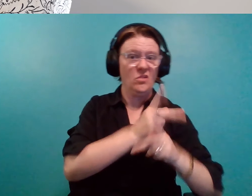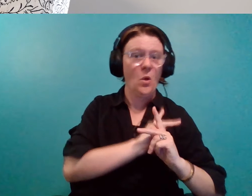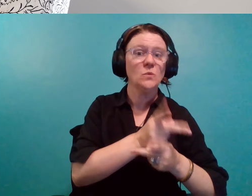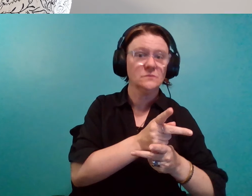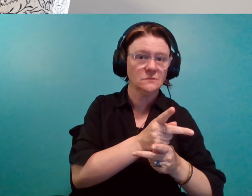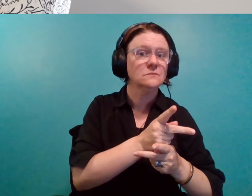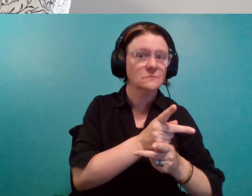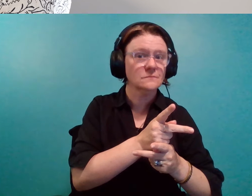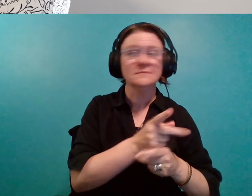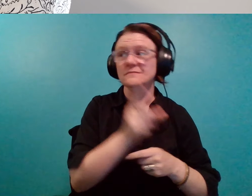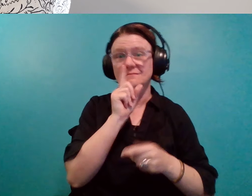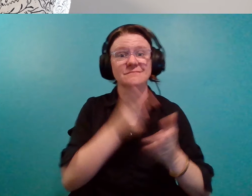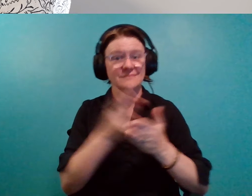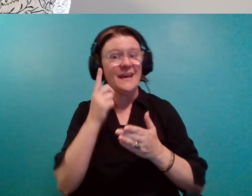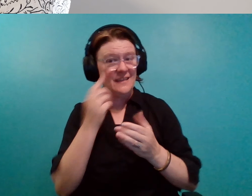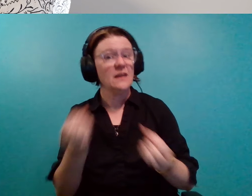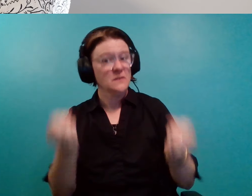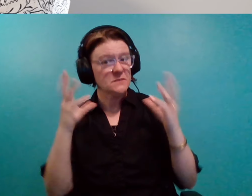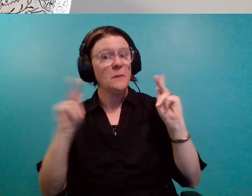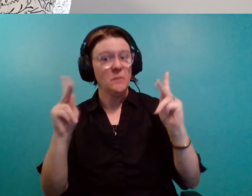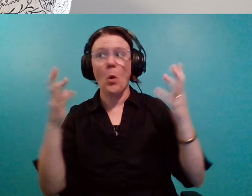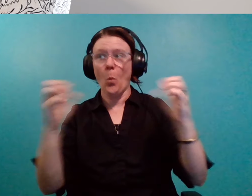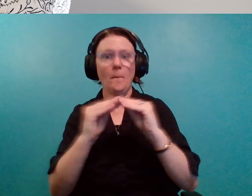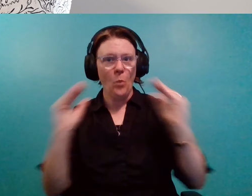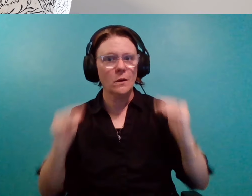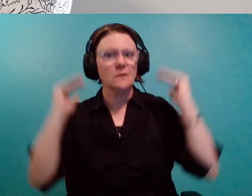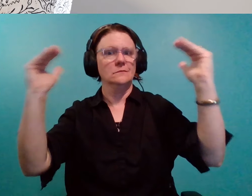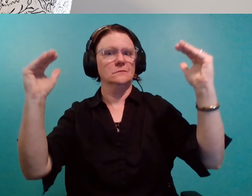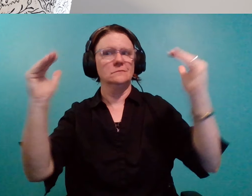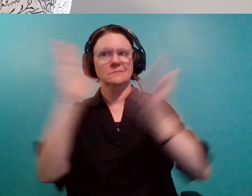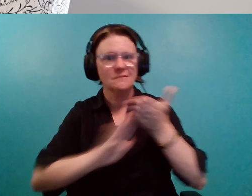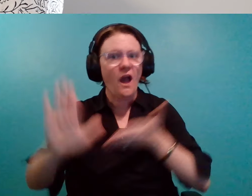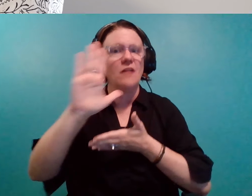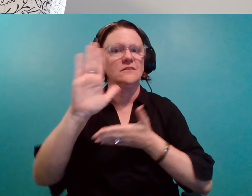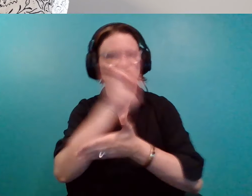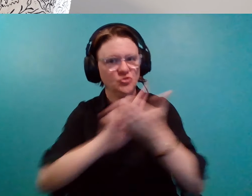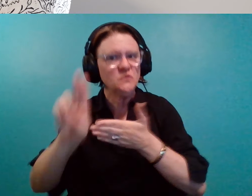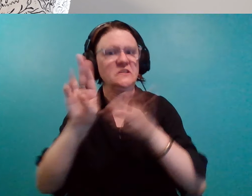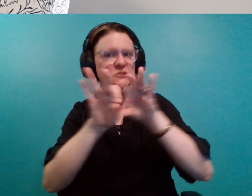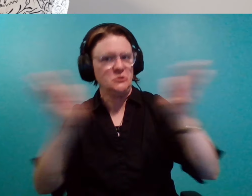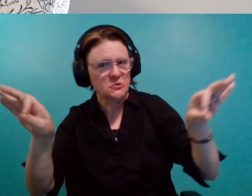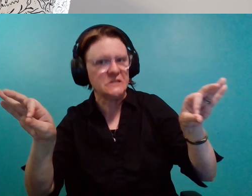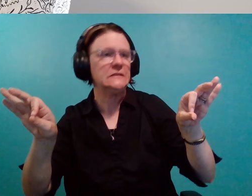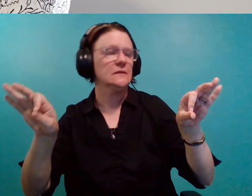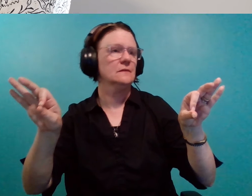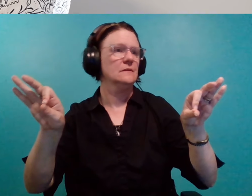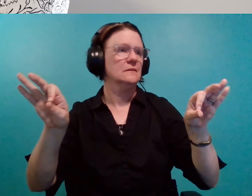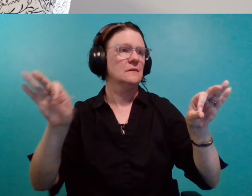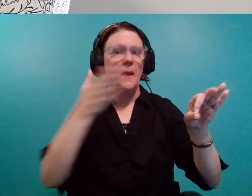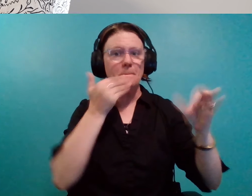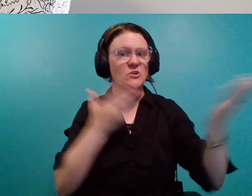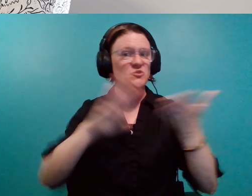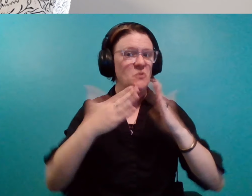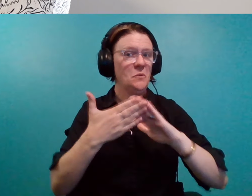loans. Like, I think there are a lot of people that really would like to get advanced degrees and really get that education and